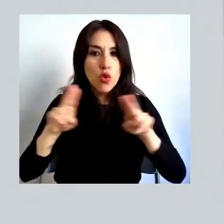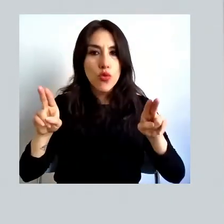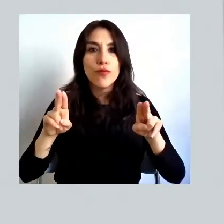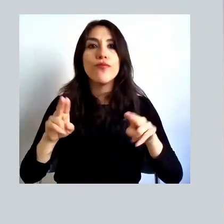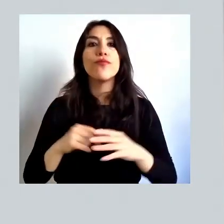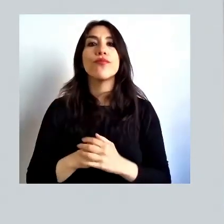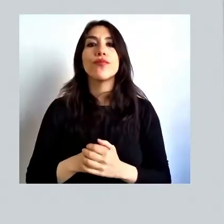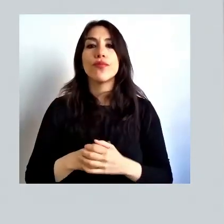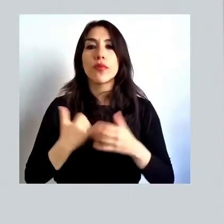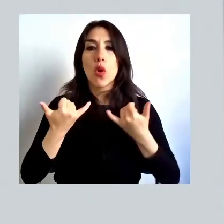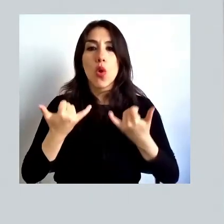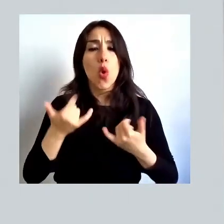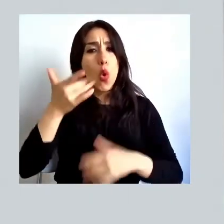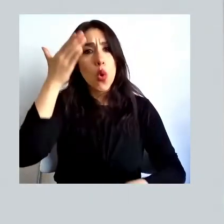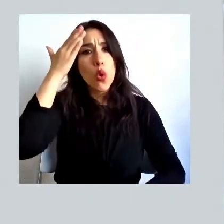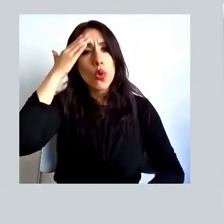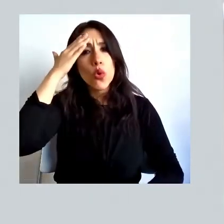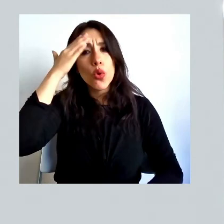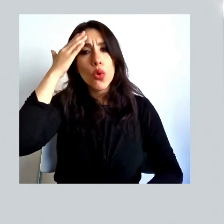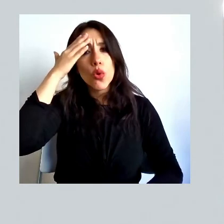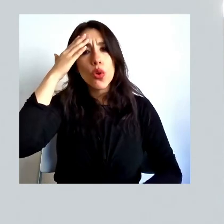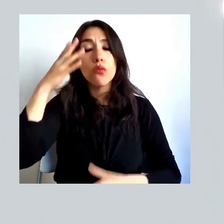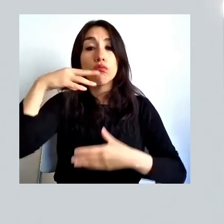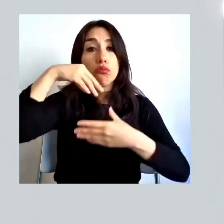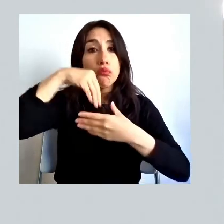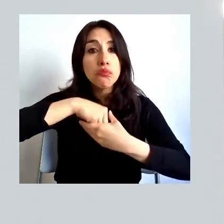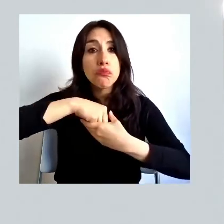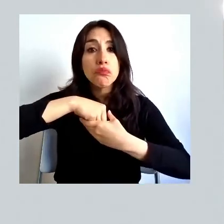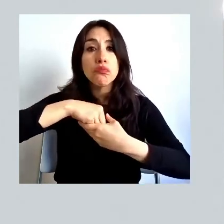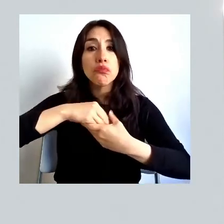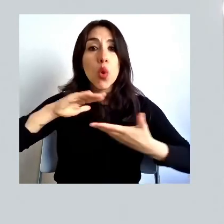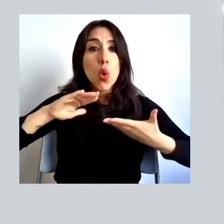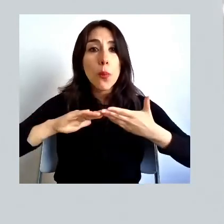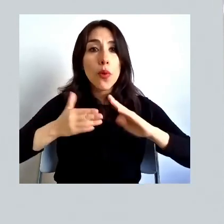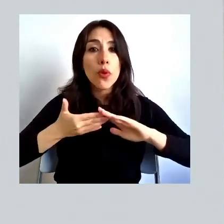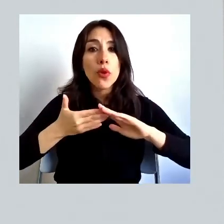We will learn about the